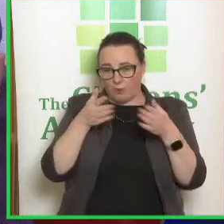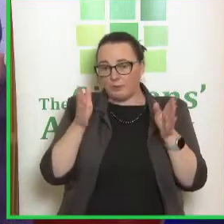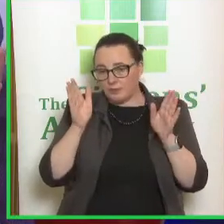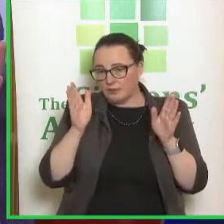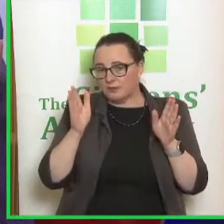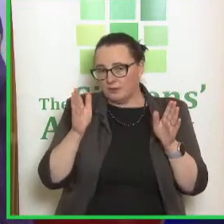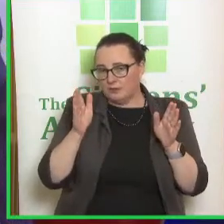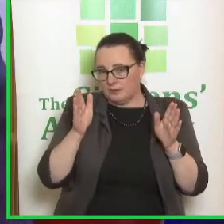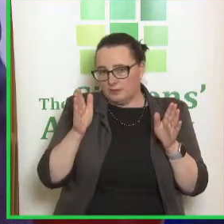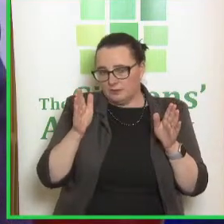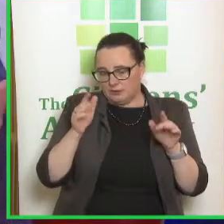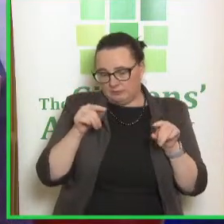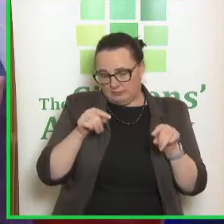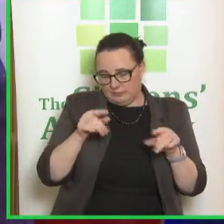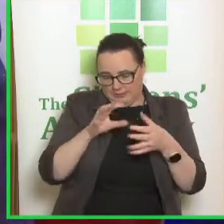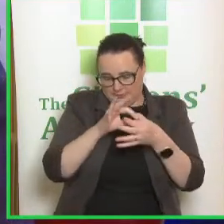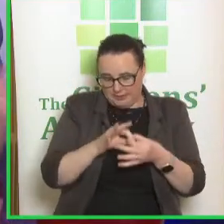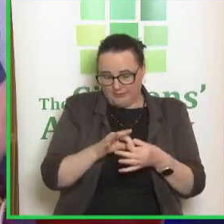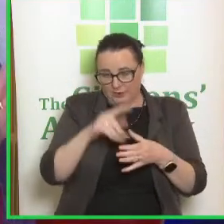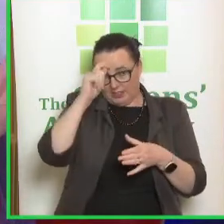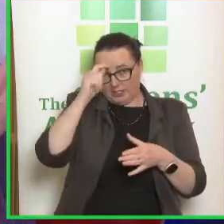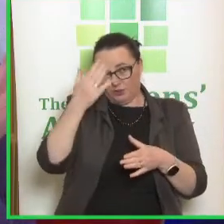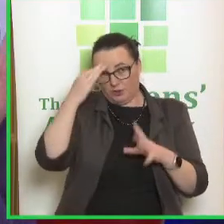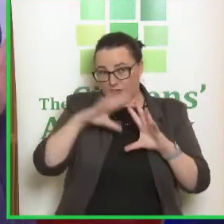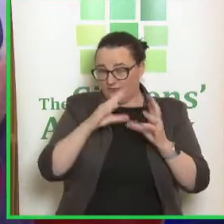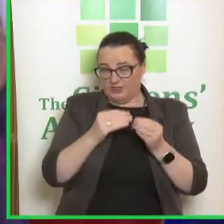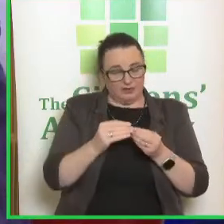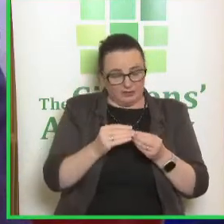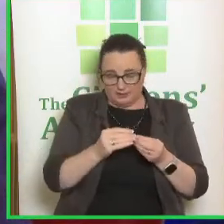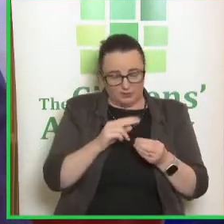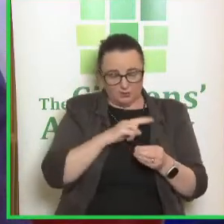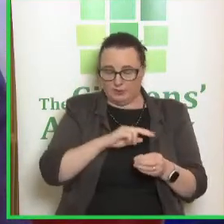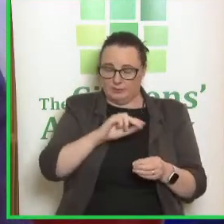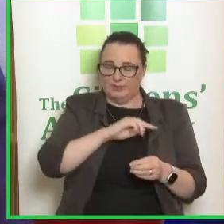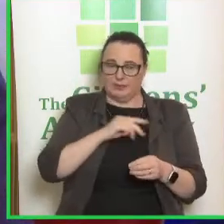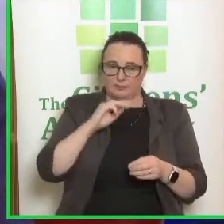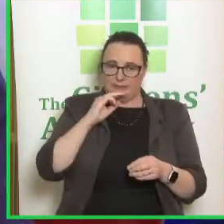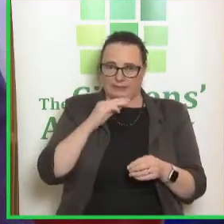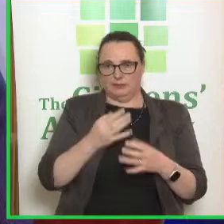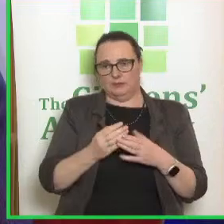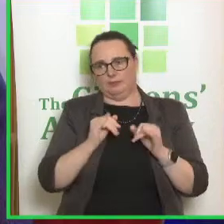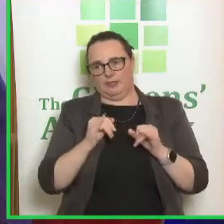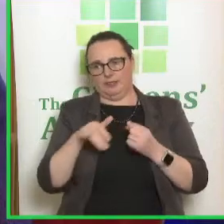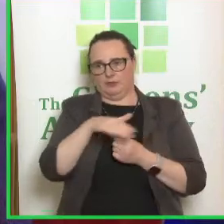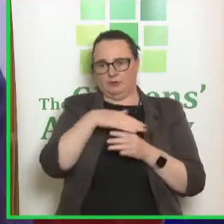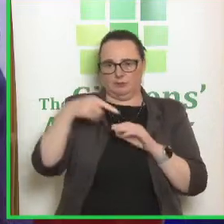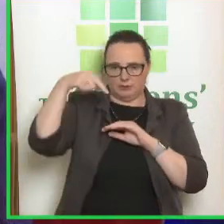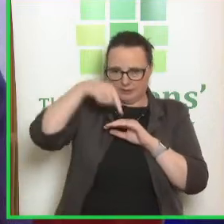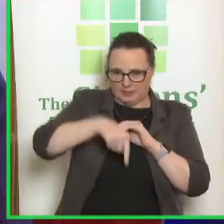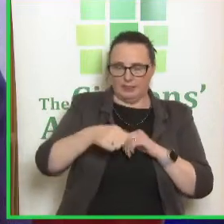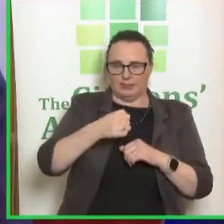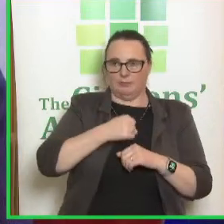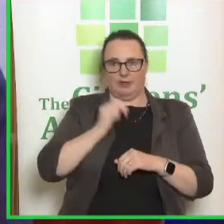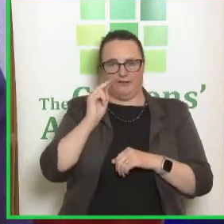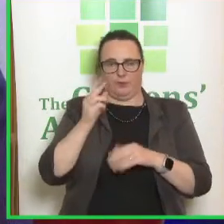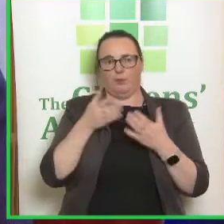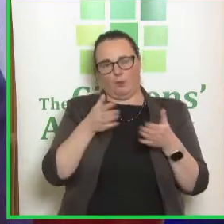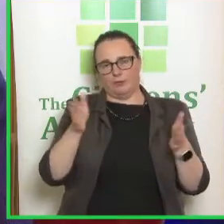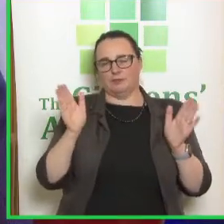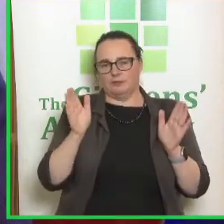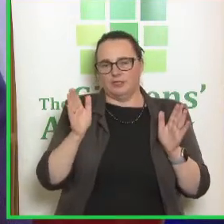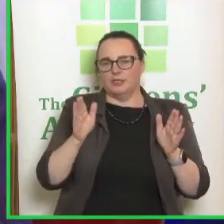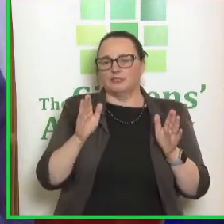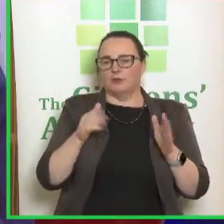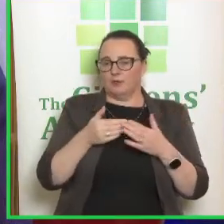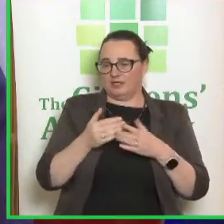and I think if you think you know it all, you don't. You're on a spiral downwards, and that's the position I'm coming from. What I want to do and what